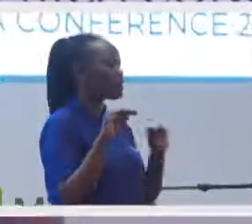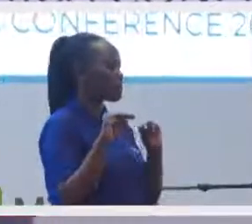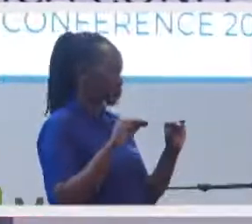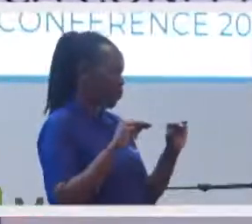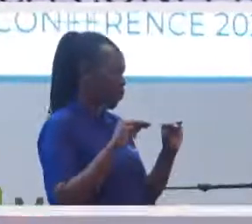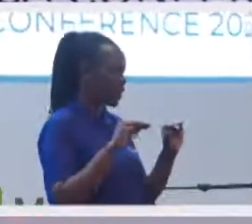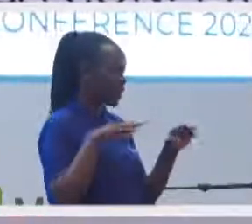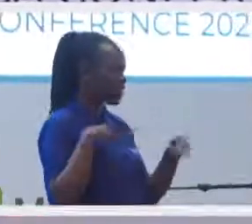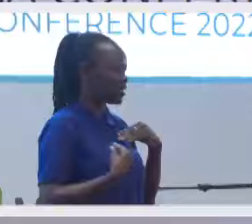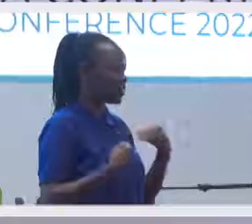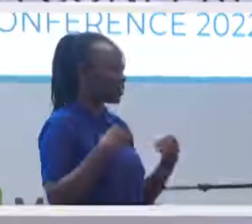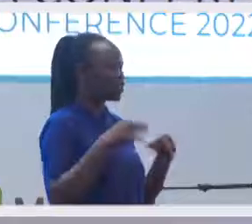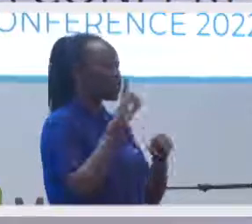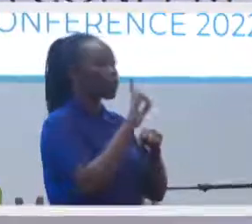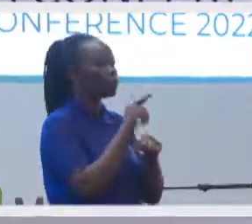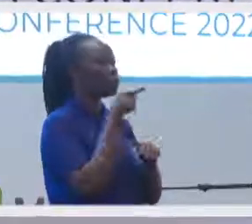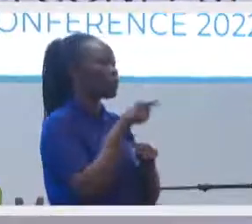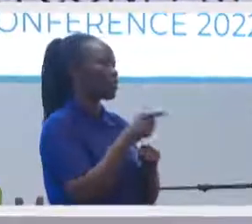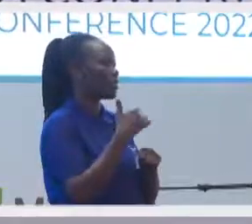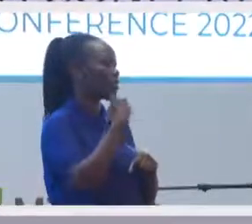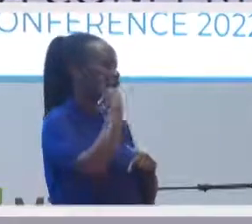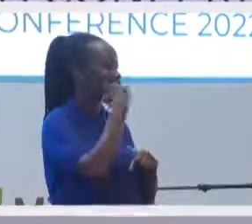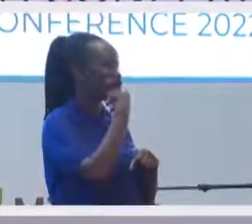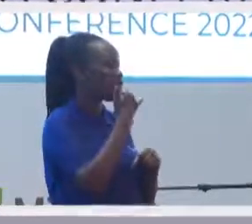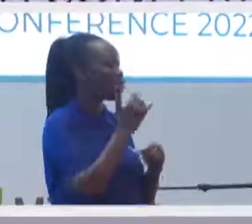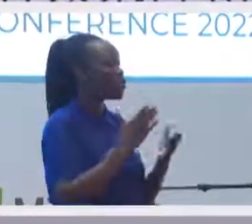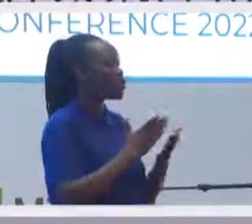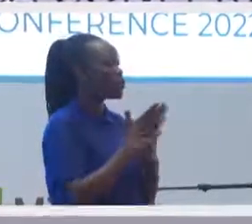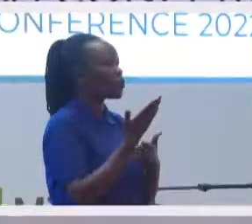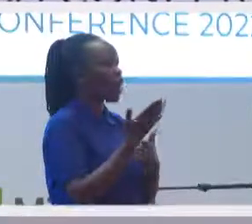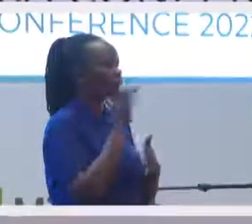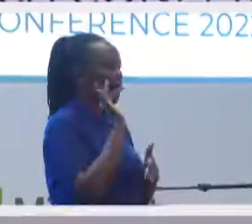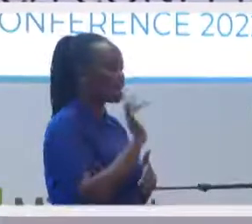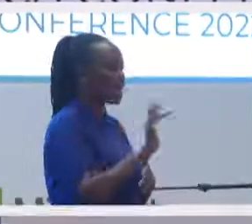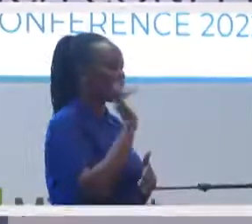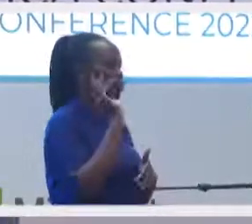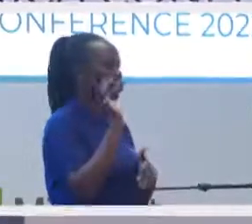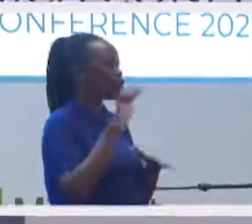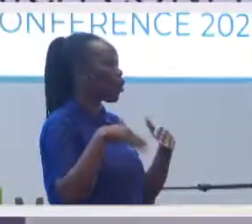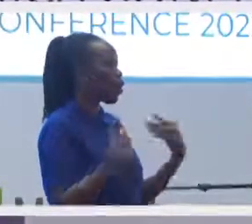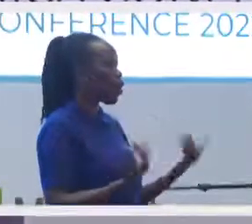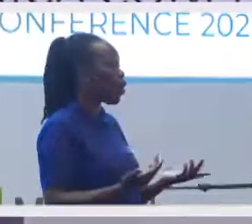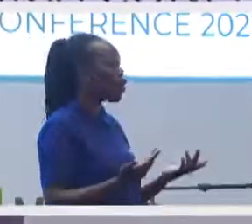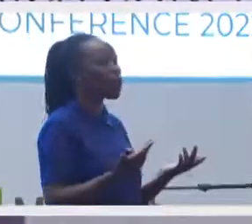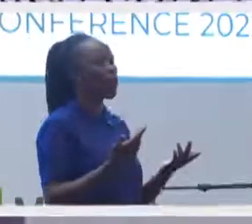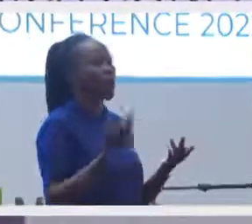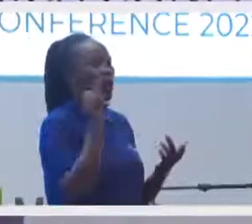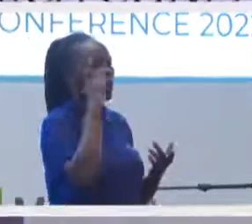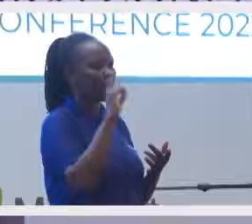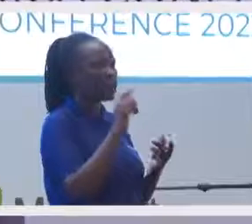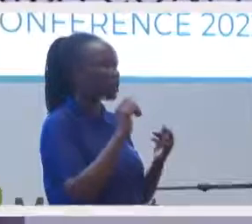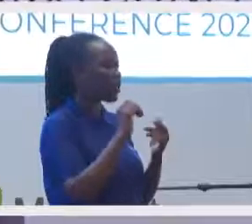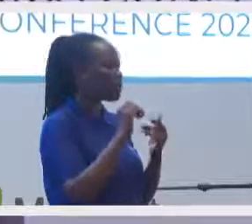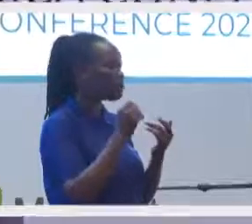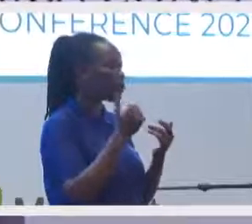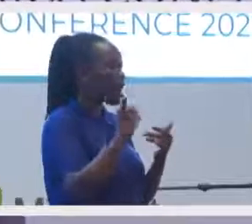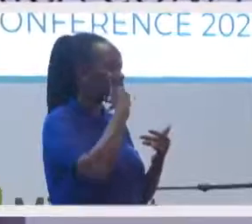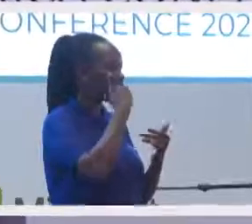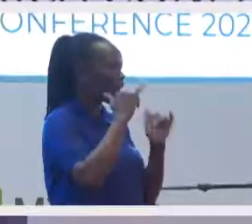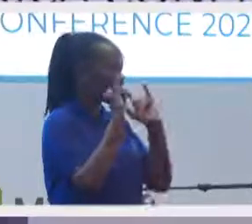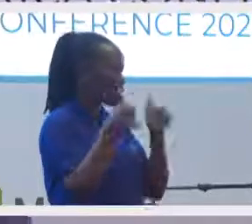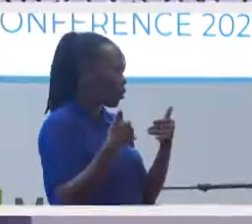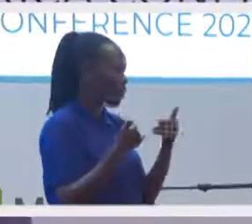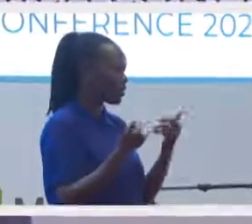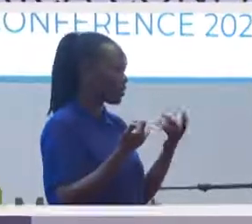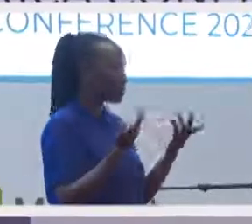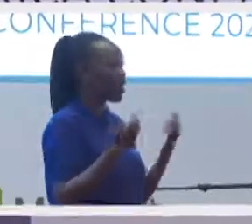operate their devices through a switch device, a button, or for some of the newer devices in the latest